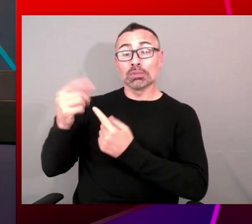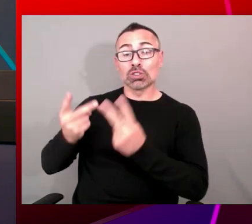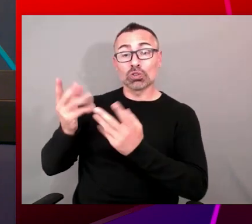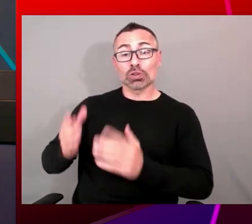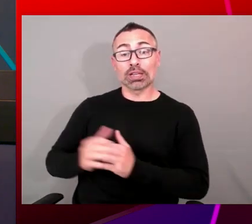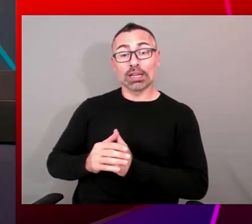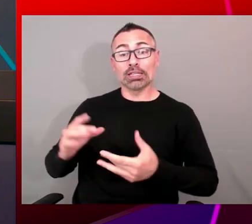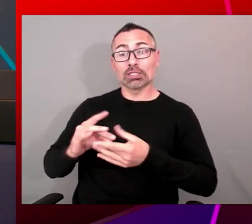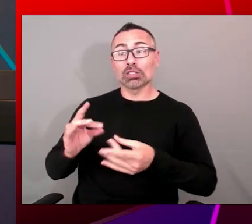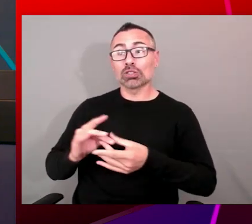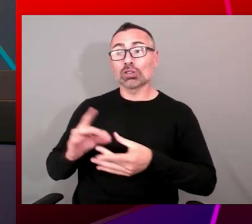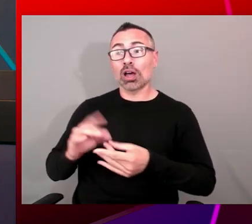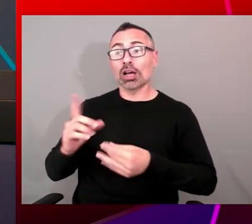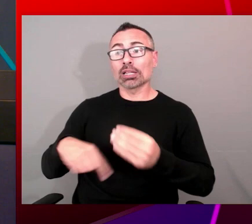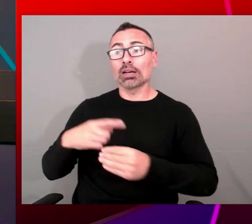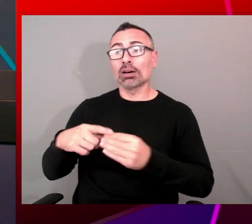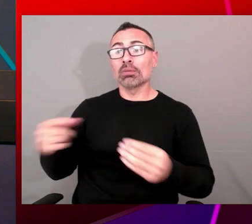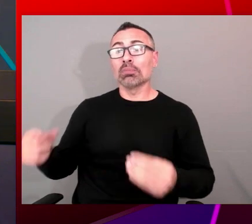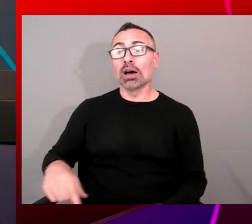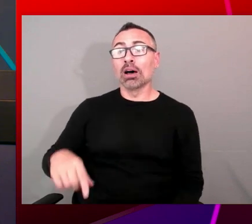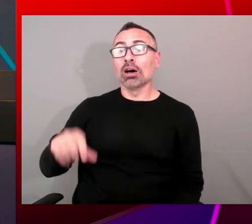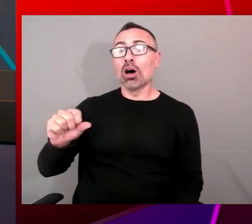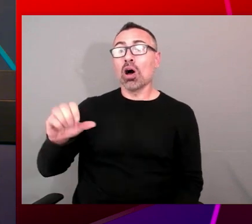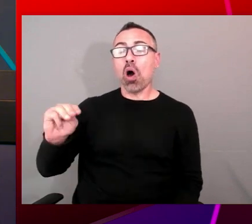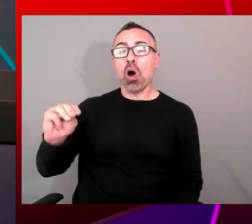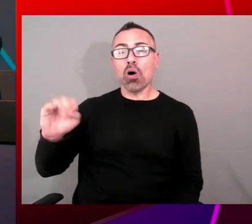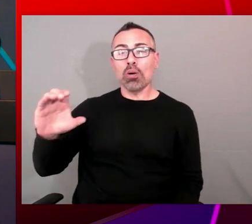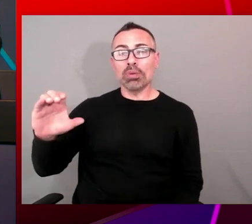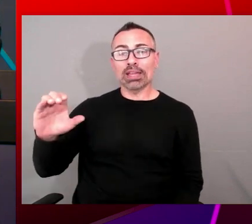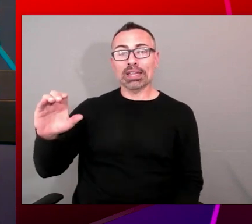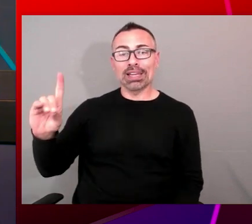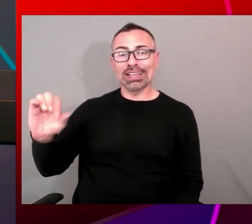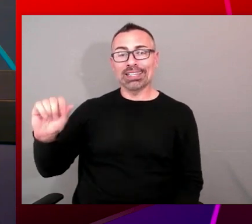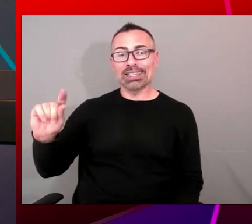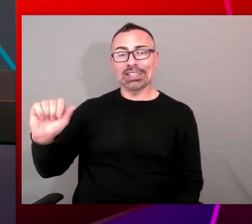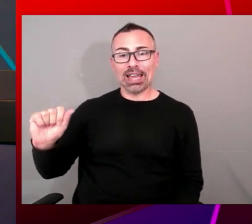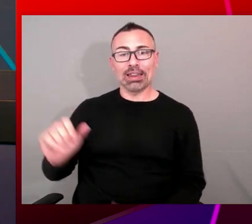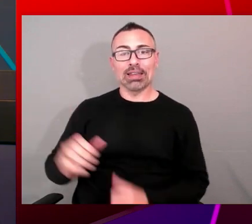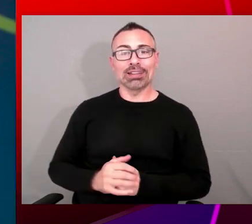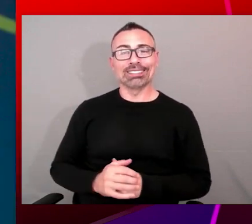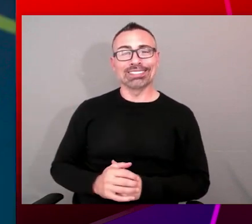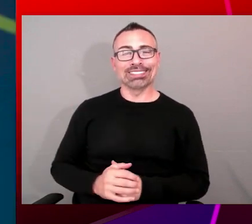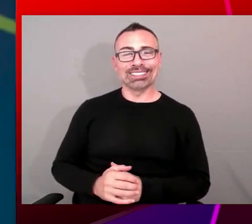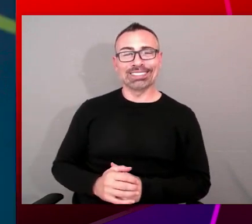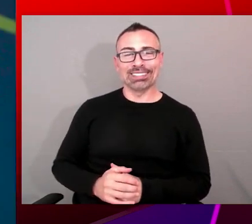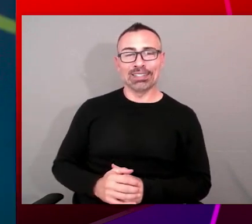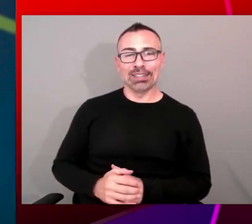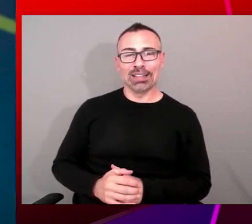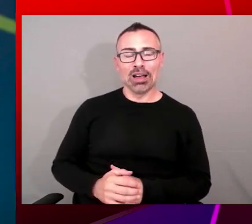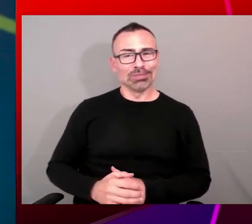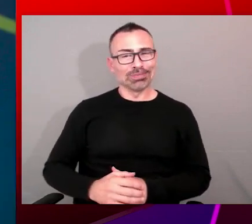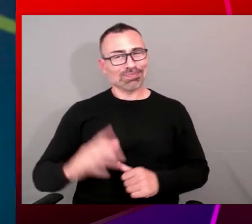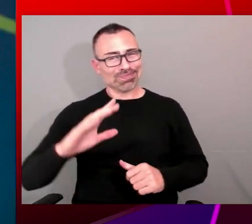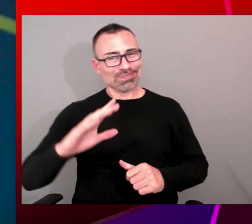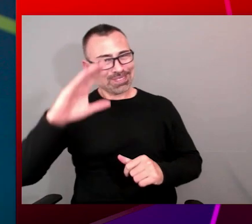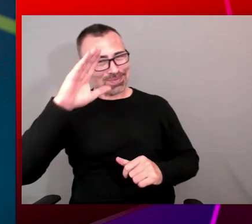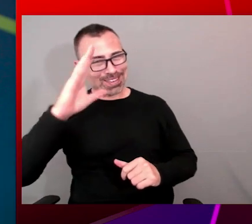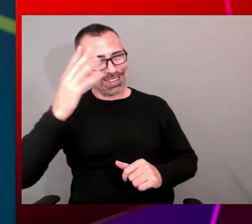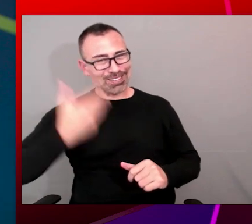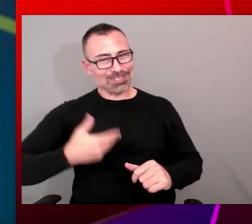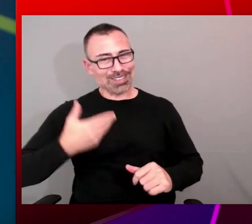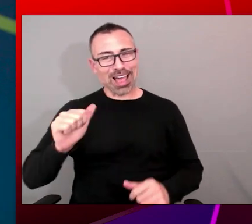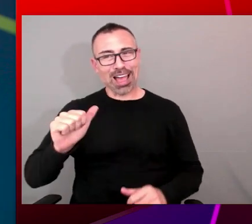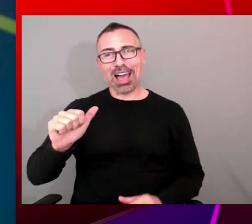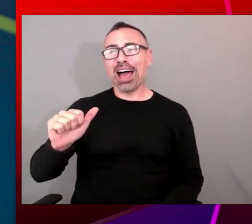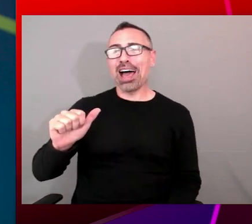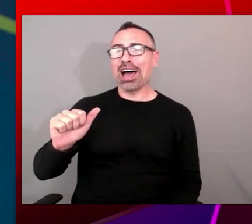genomic data, right? Well, by the way, Aaron Friedman Aaron. Here. Oh, yeah, yeah. We should actually ask him to introduce himself first. Principal Product Manager for